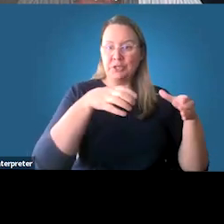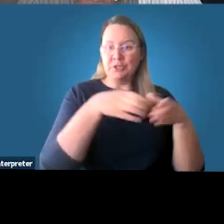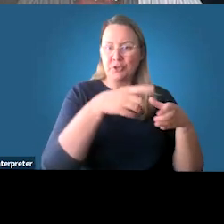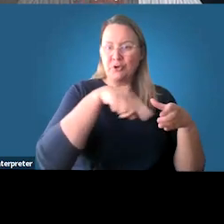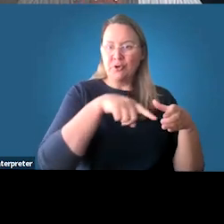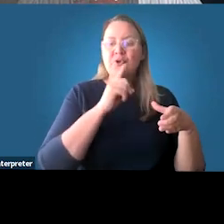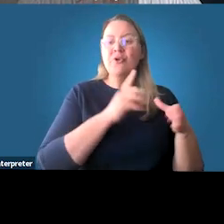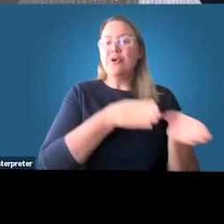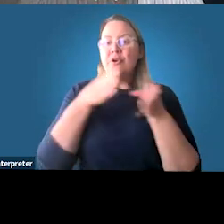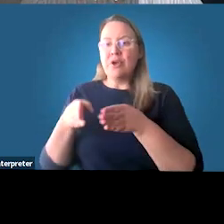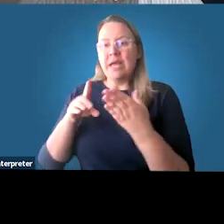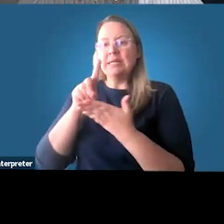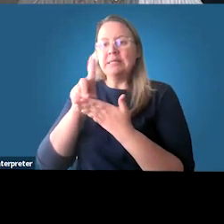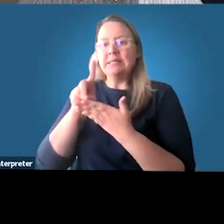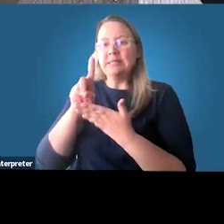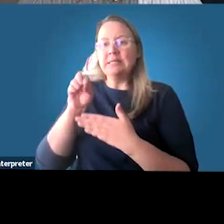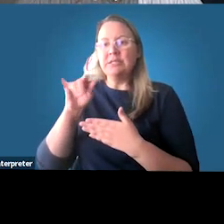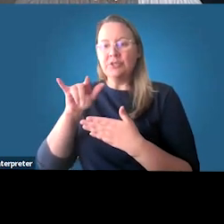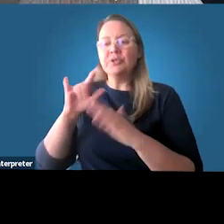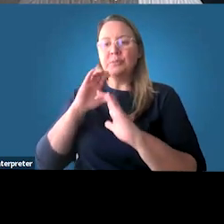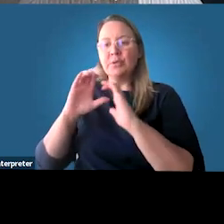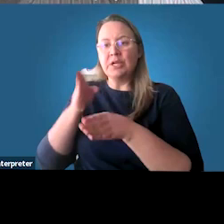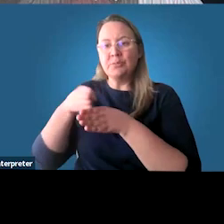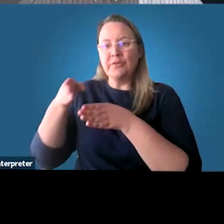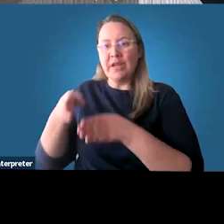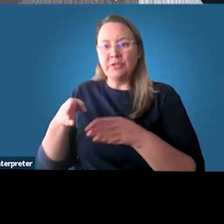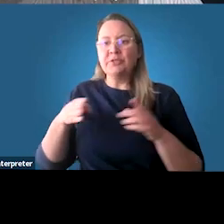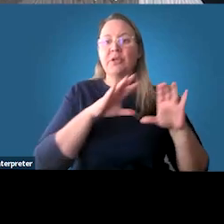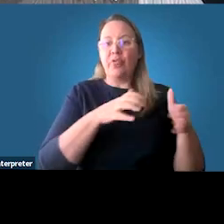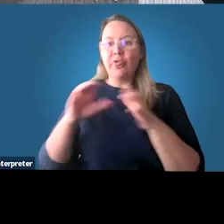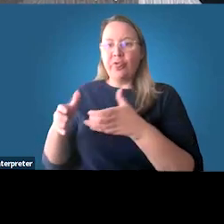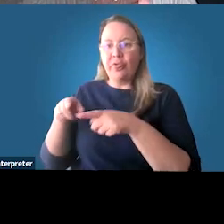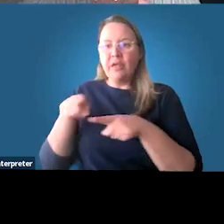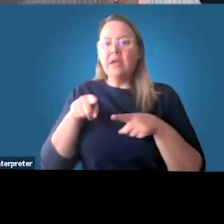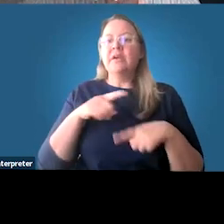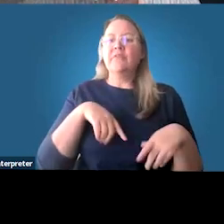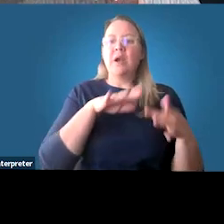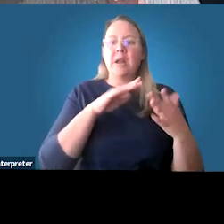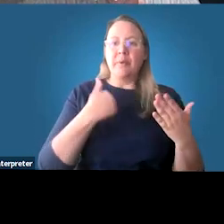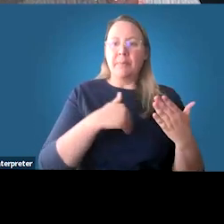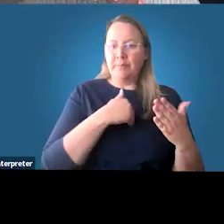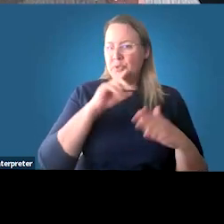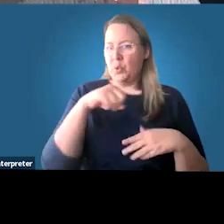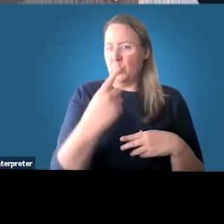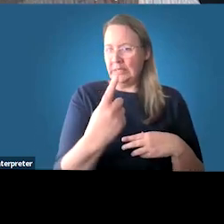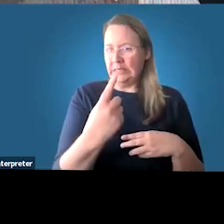think, and digital communications professionals. So circles exclusively for network members.